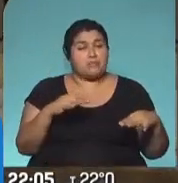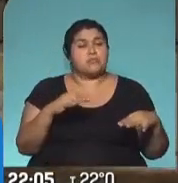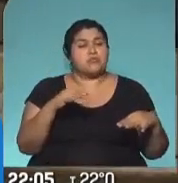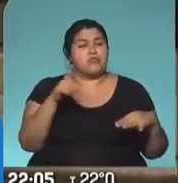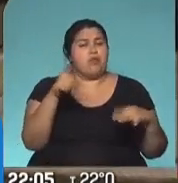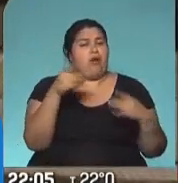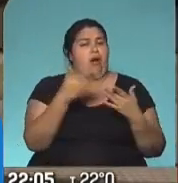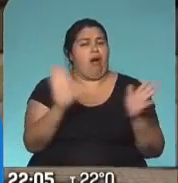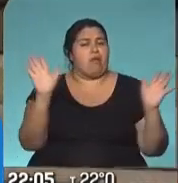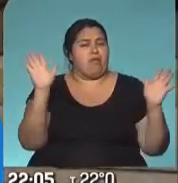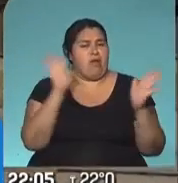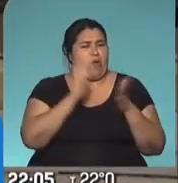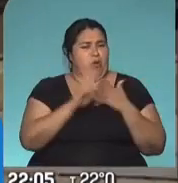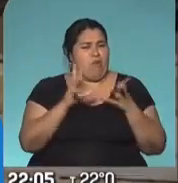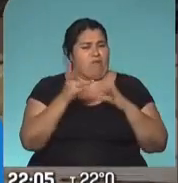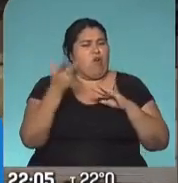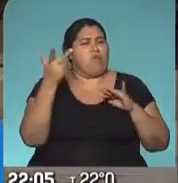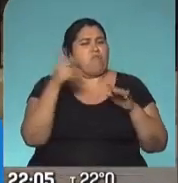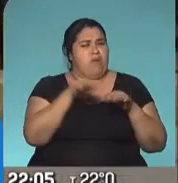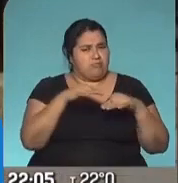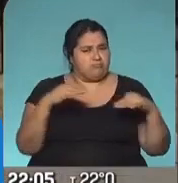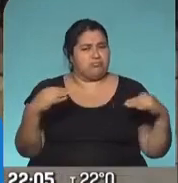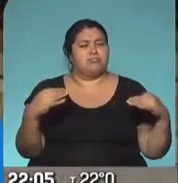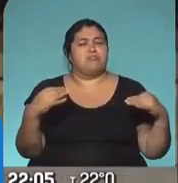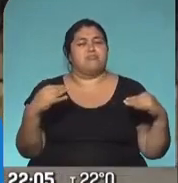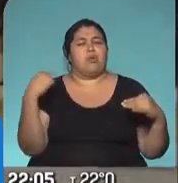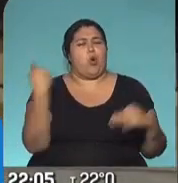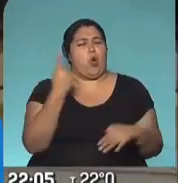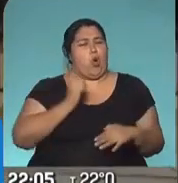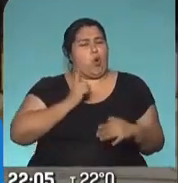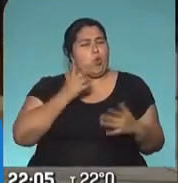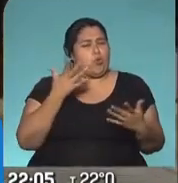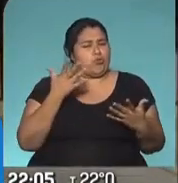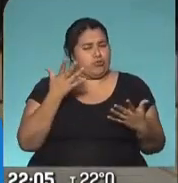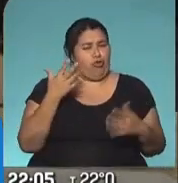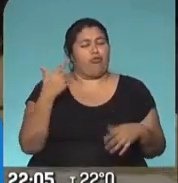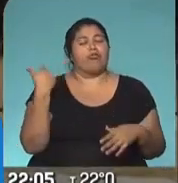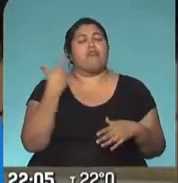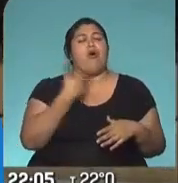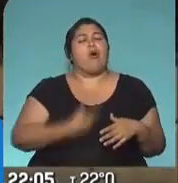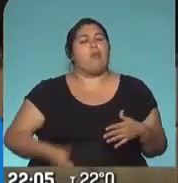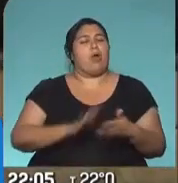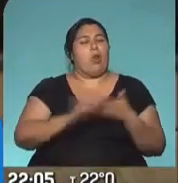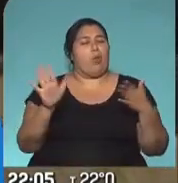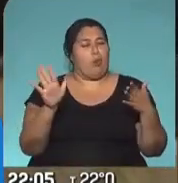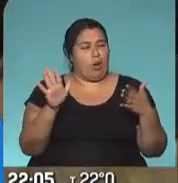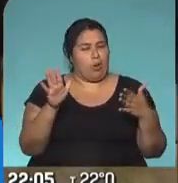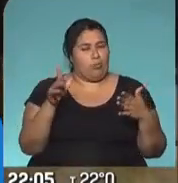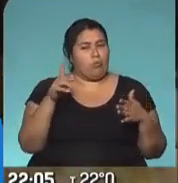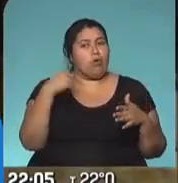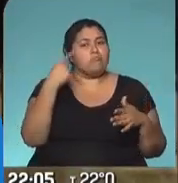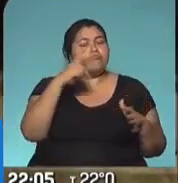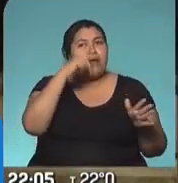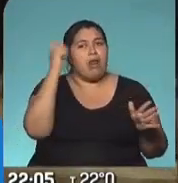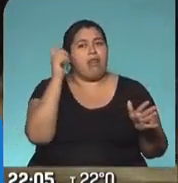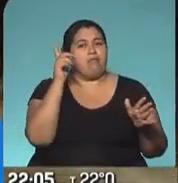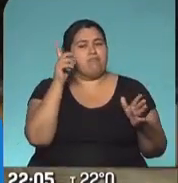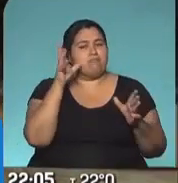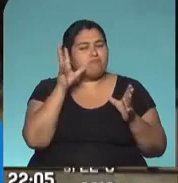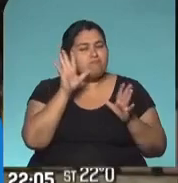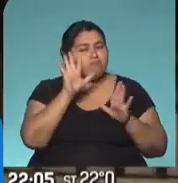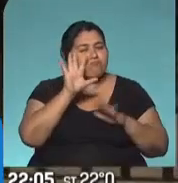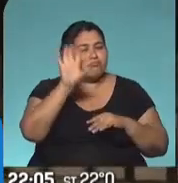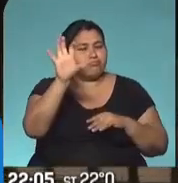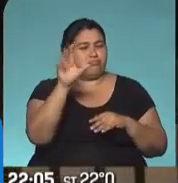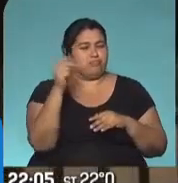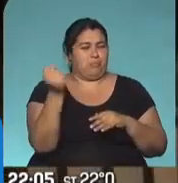arrive at Westminster to form a new parliament. And I'm proud to say that members of our new One Nation government, a people's government, will